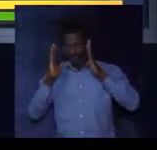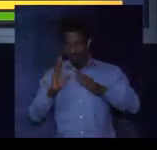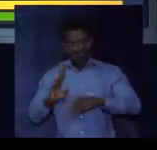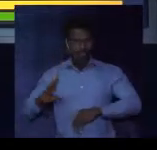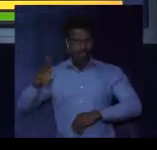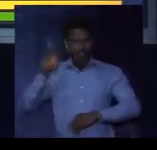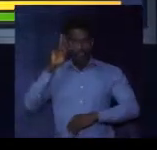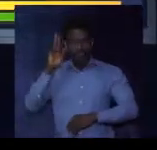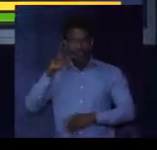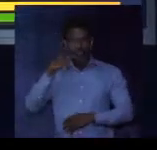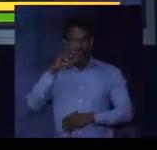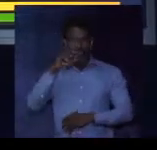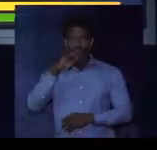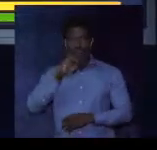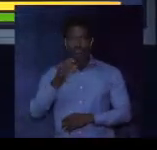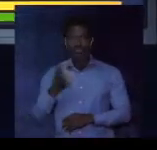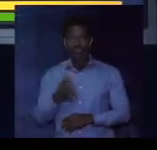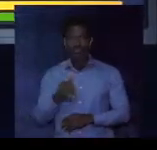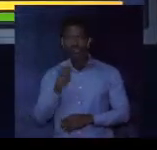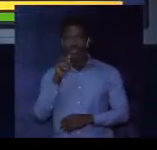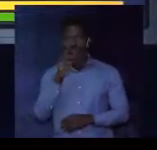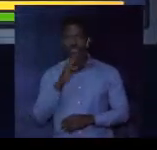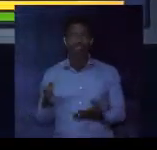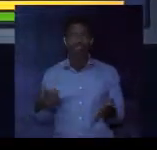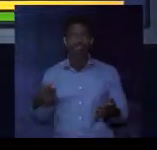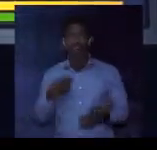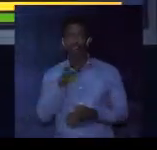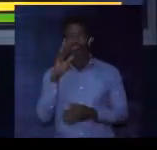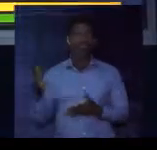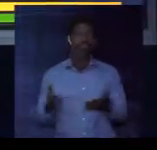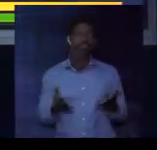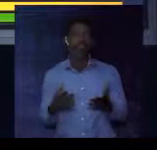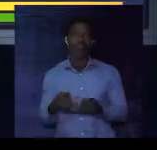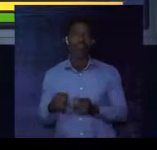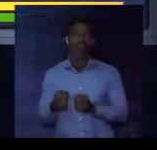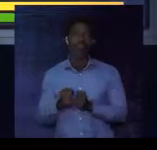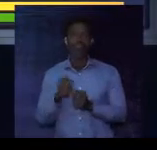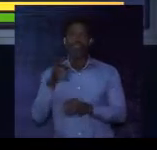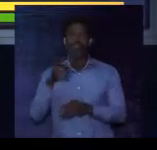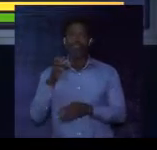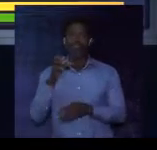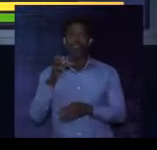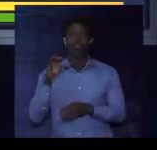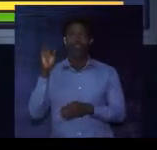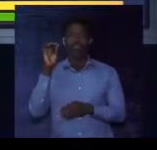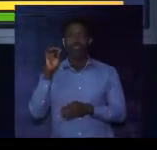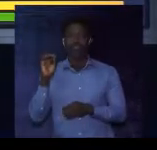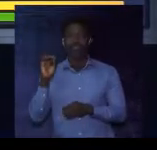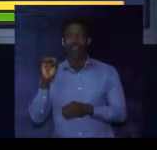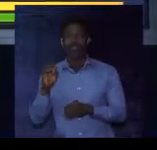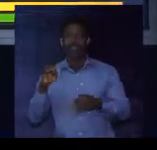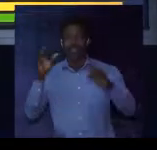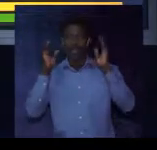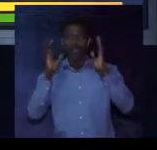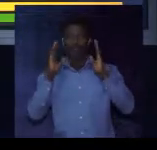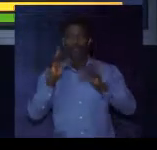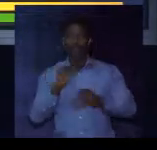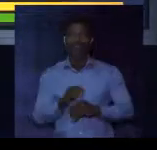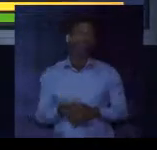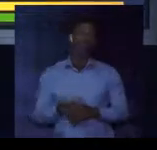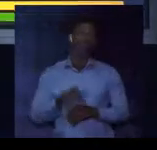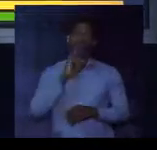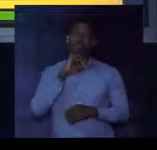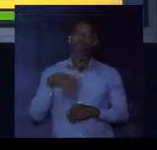attention. Uncle Popo is here, I am also here. We are here together, 100%